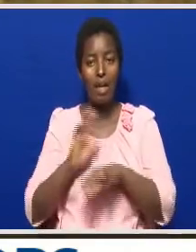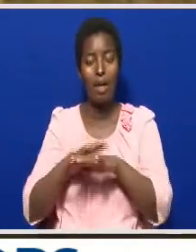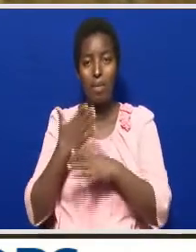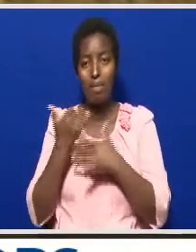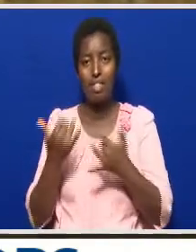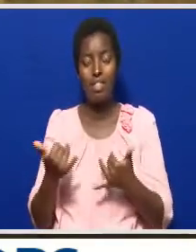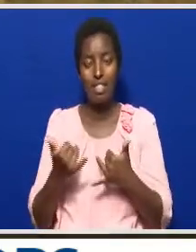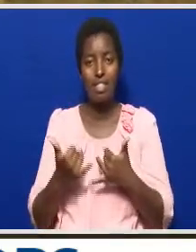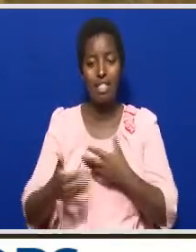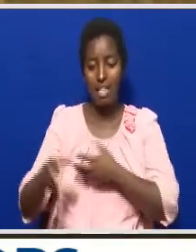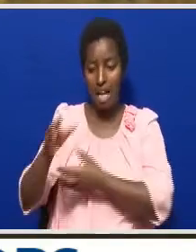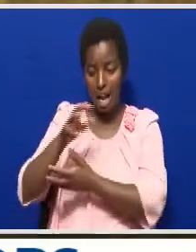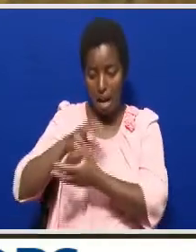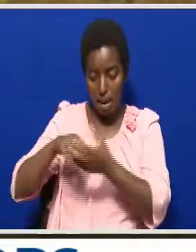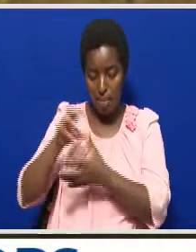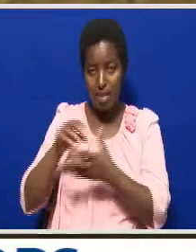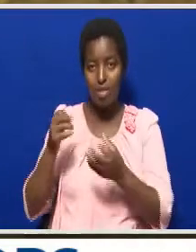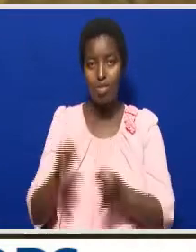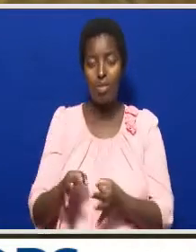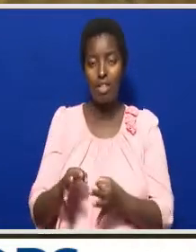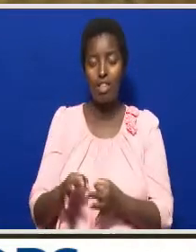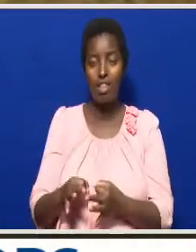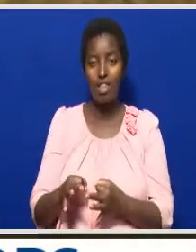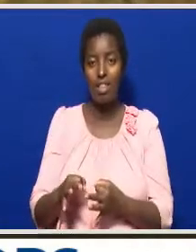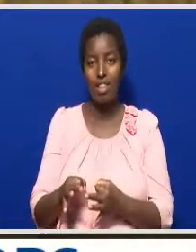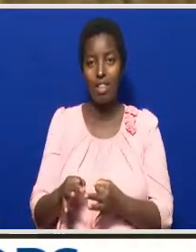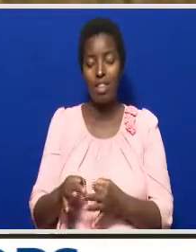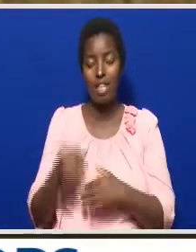blended with ngangano, and you